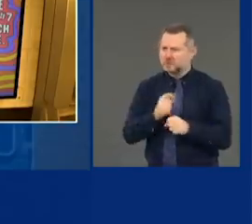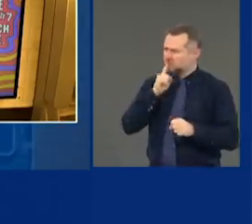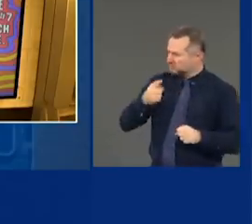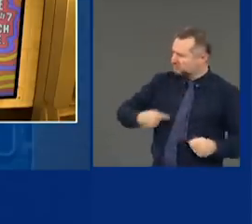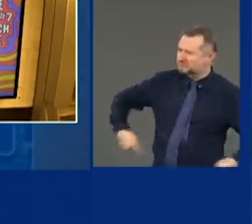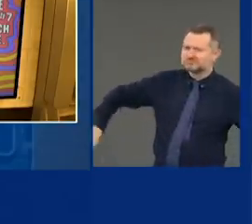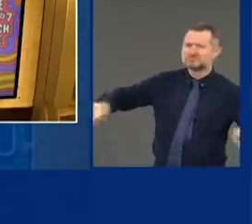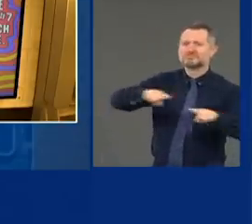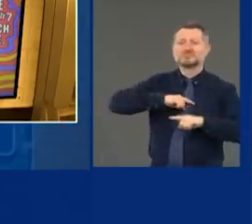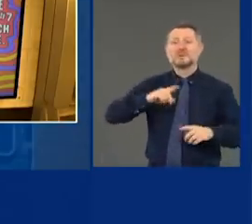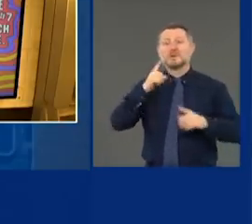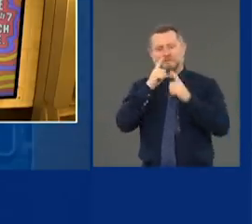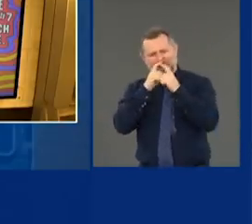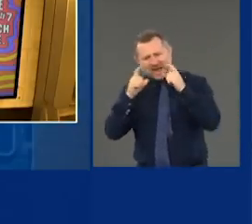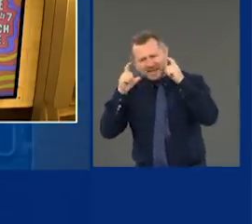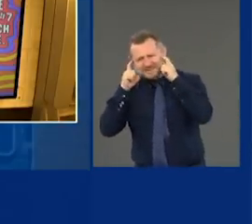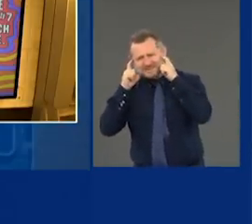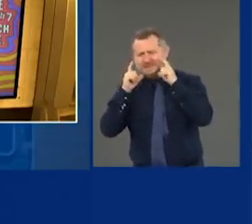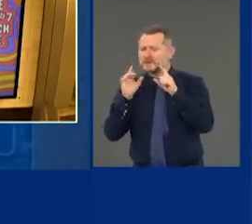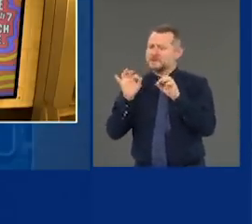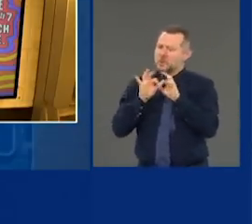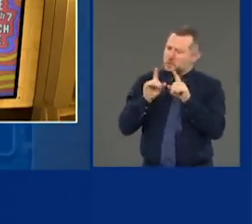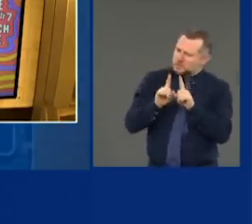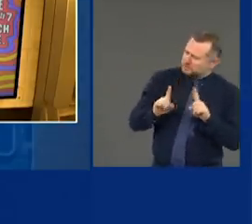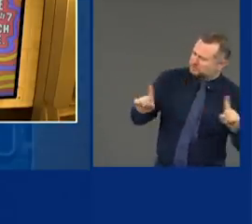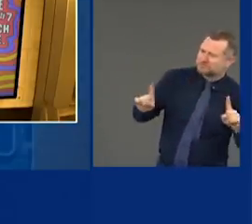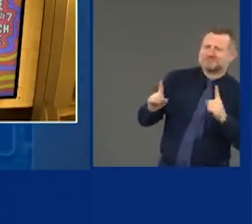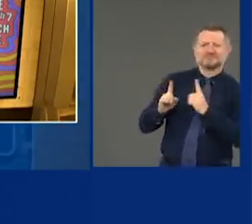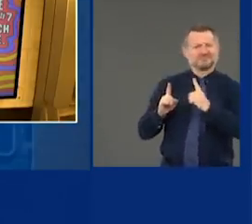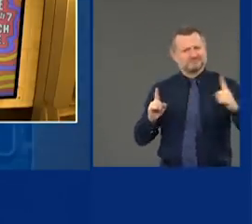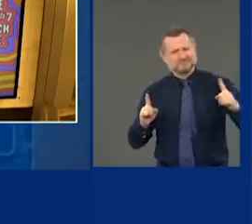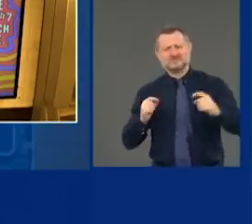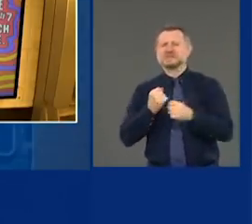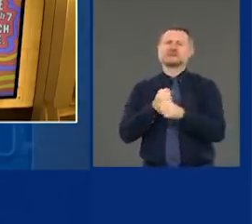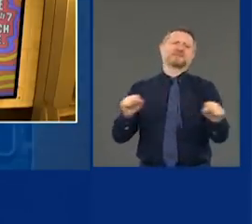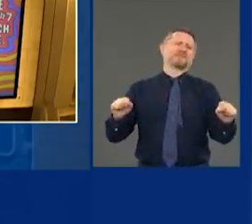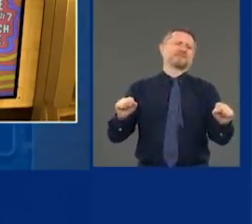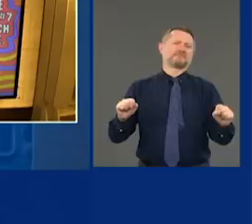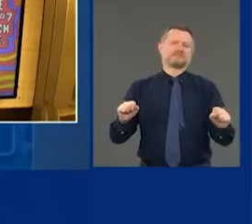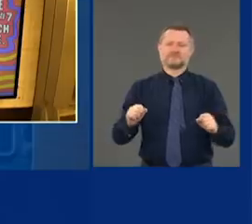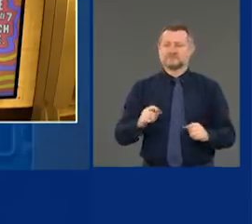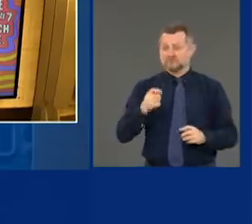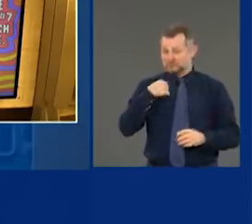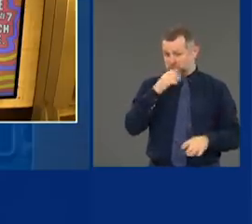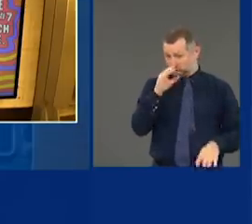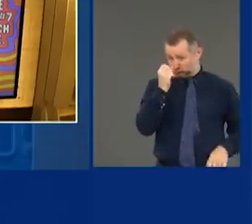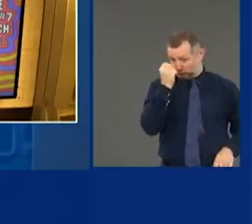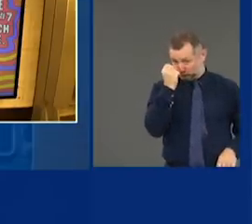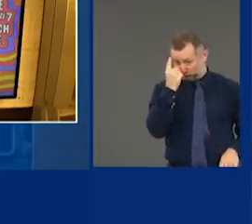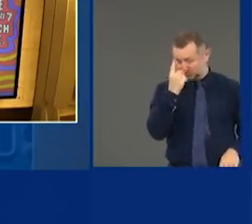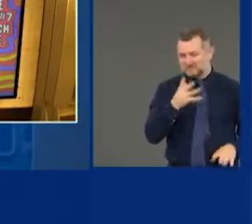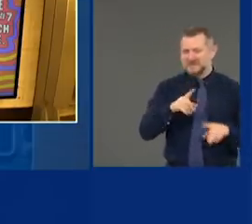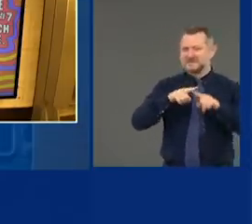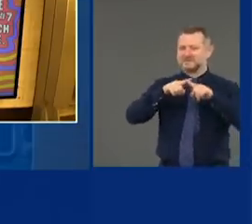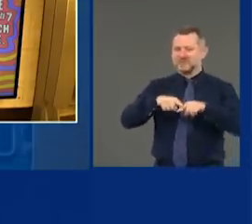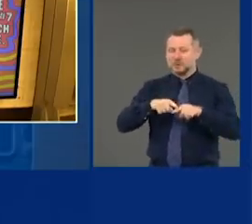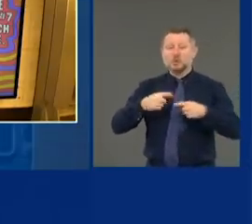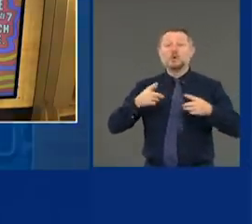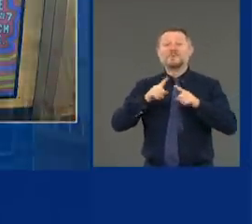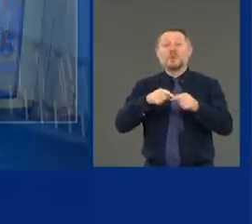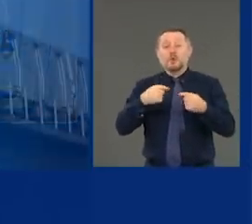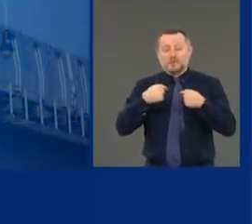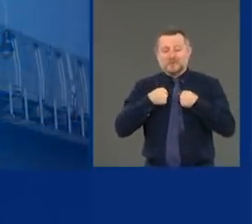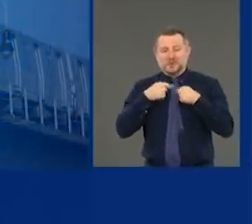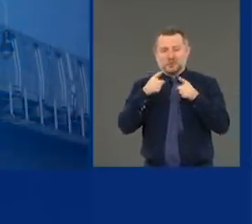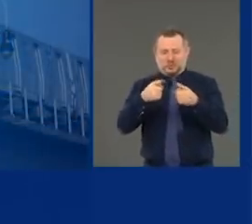the mask, if you're keeping distance, yes, it's safe. But it is a function of us, each one of us,